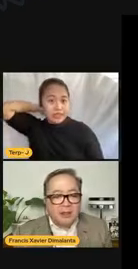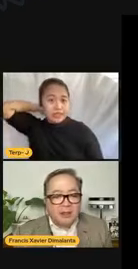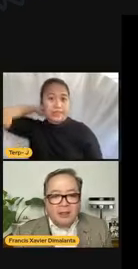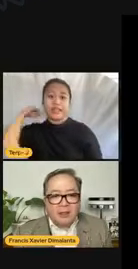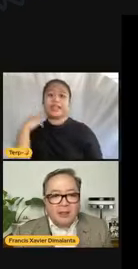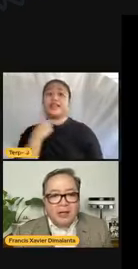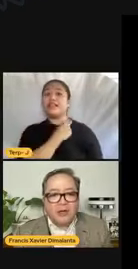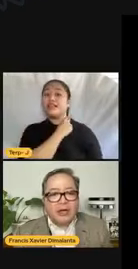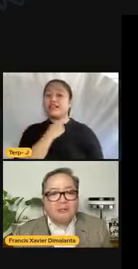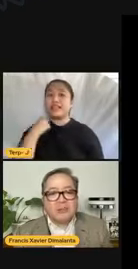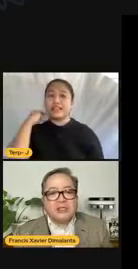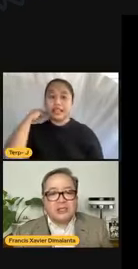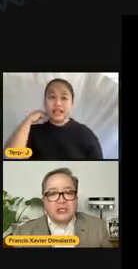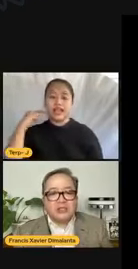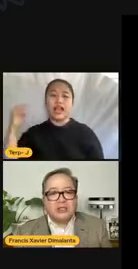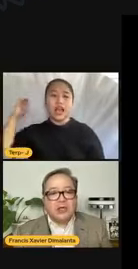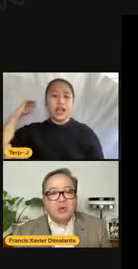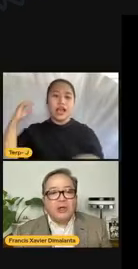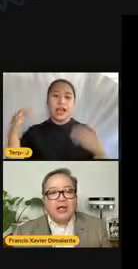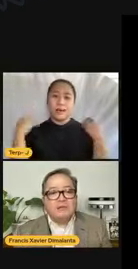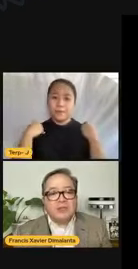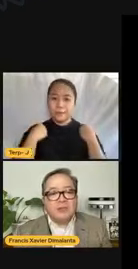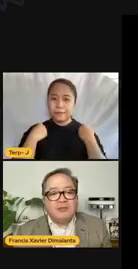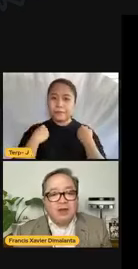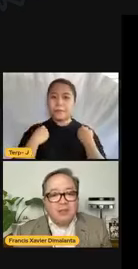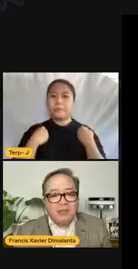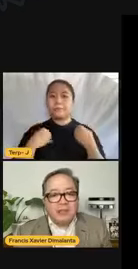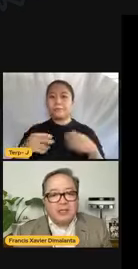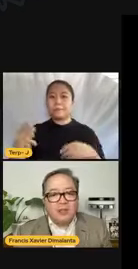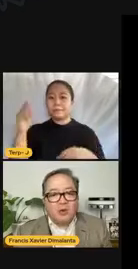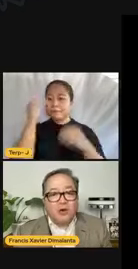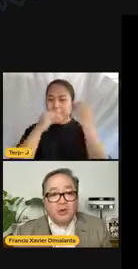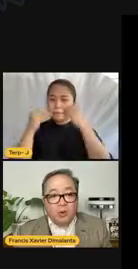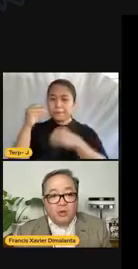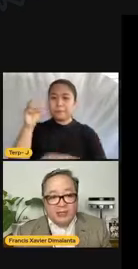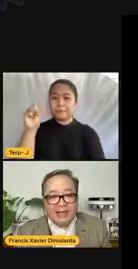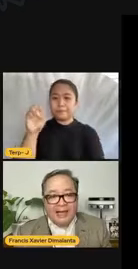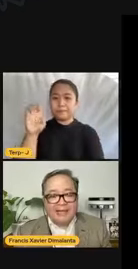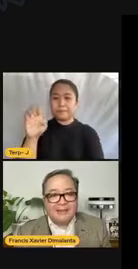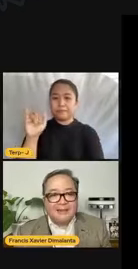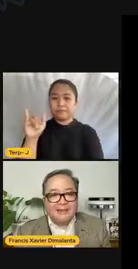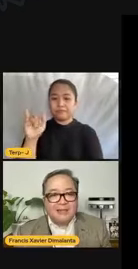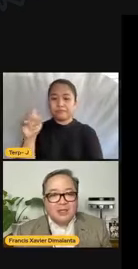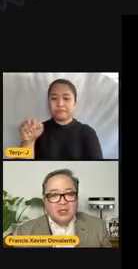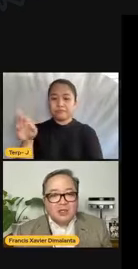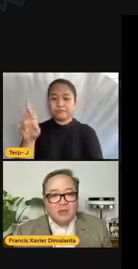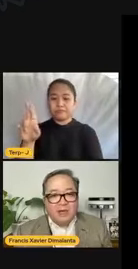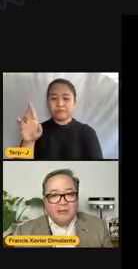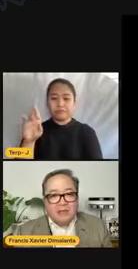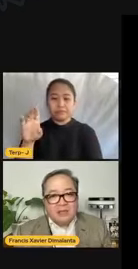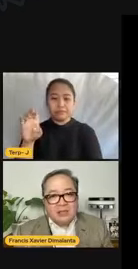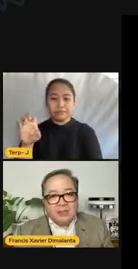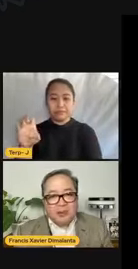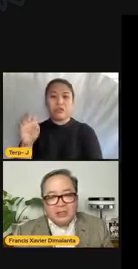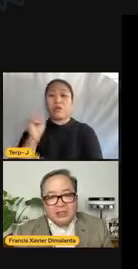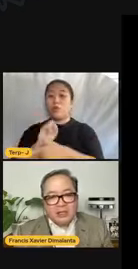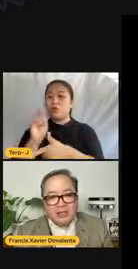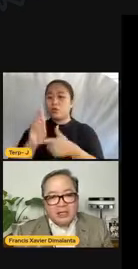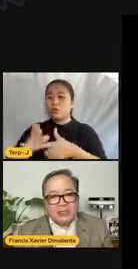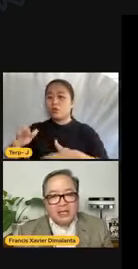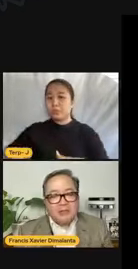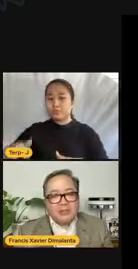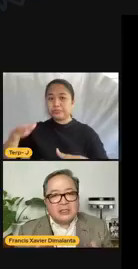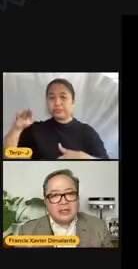about a great percentage, will have some developmental or growth delay. So we have a separate,